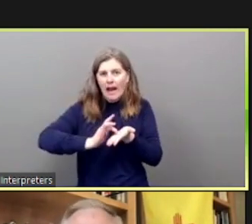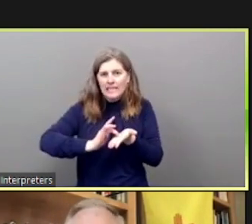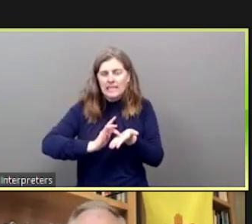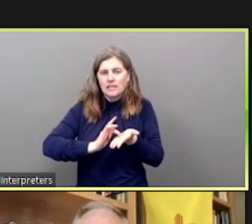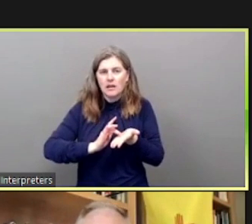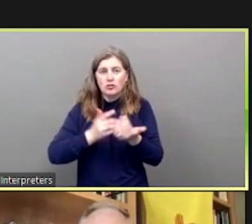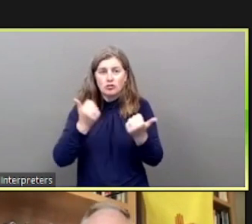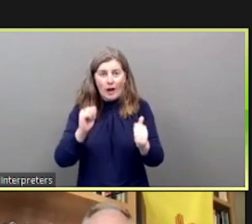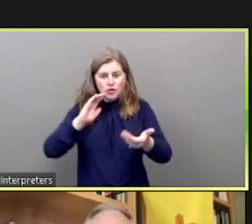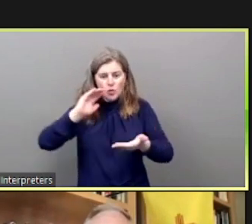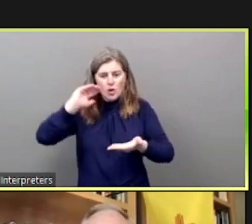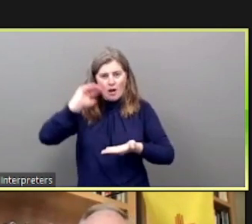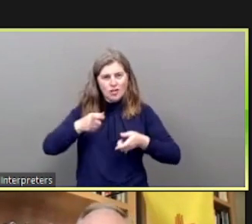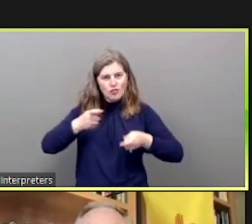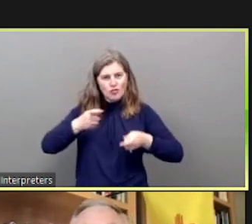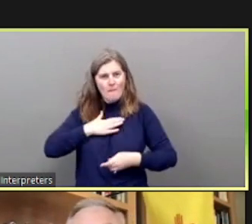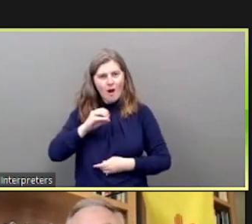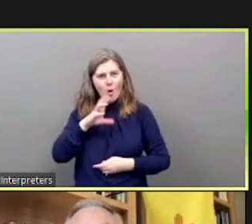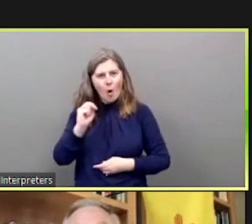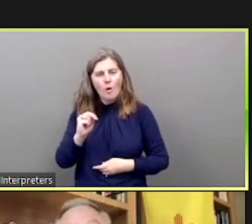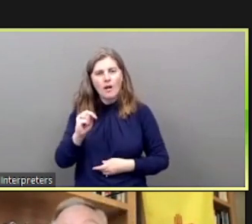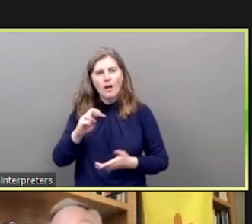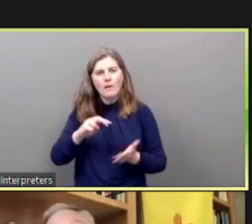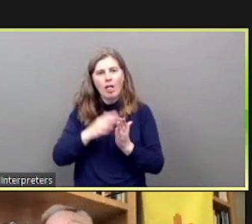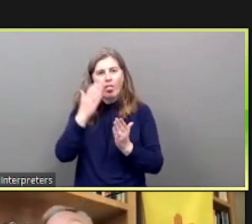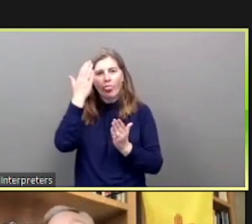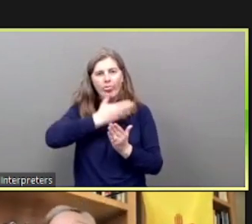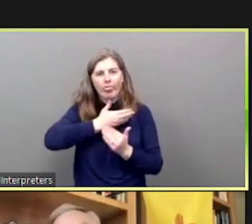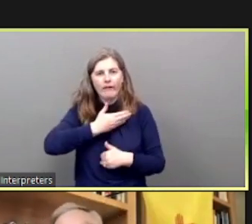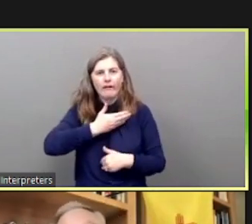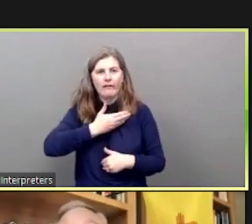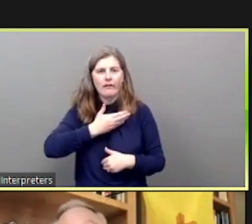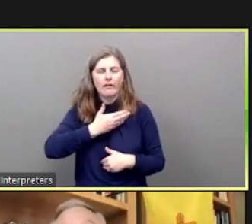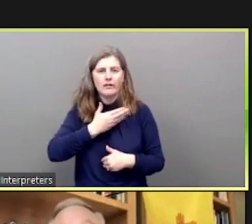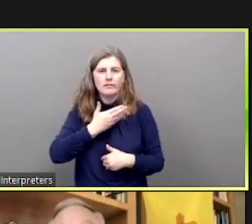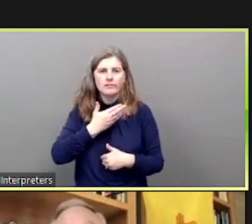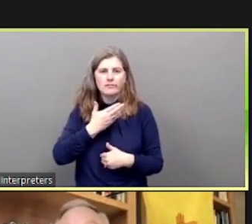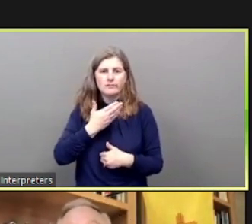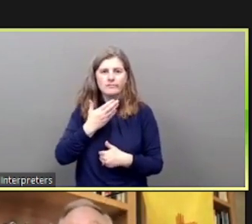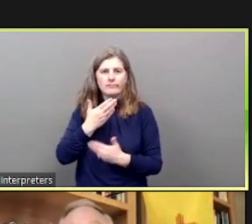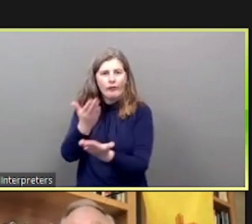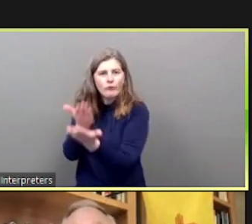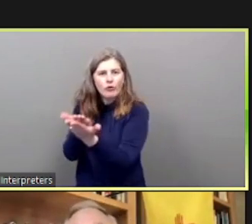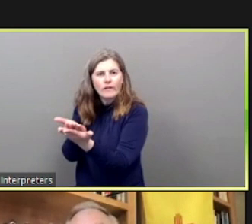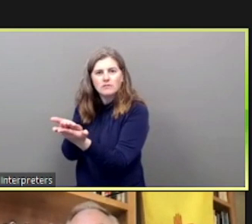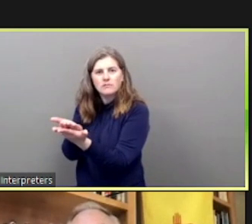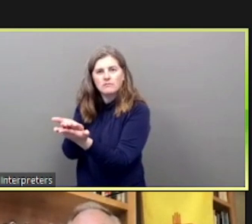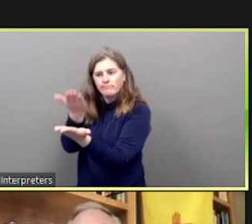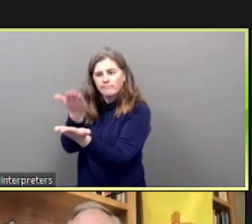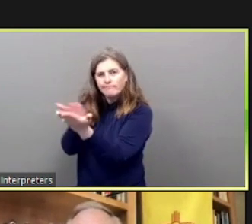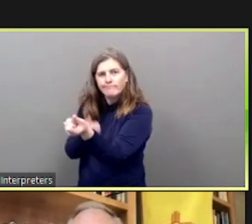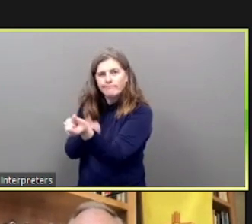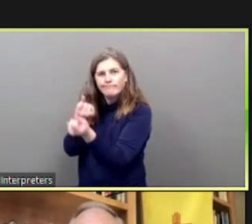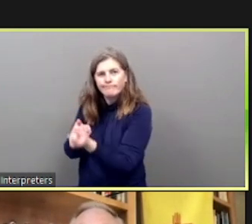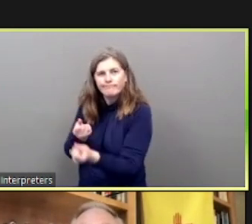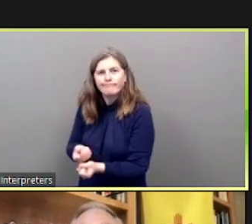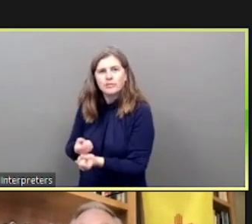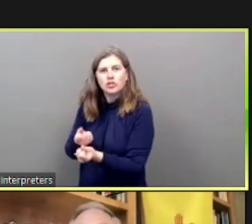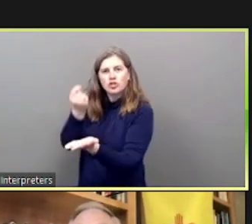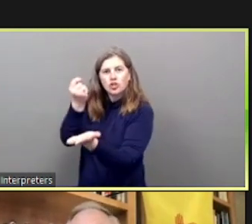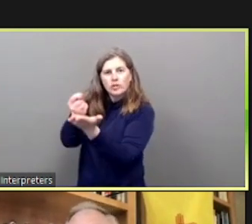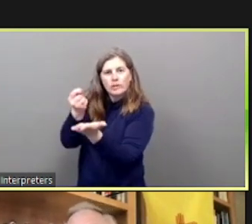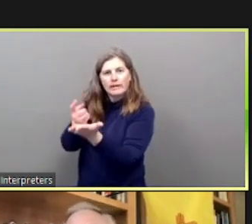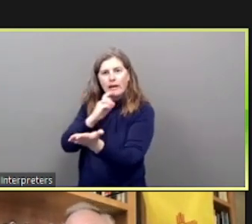that to control their COVID, they're missing on proven treatments from randomized clinical trials